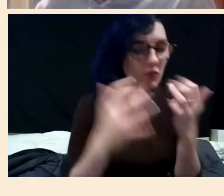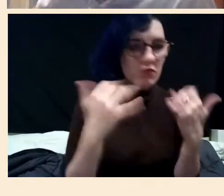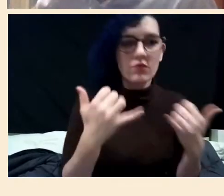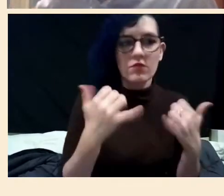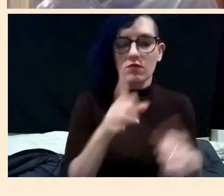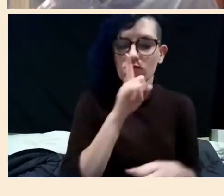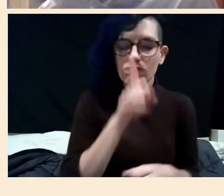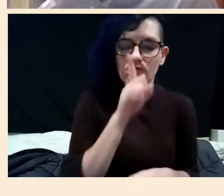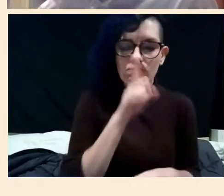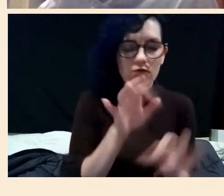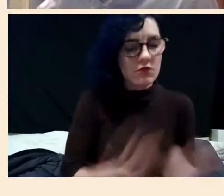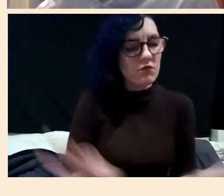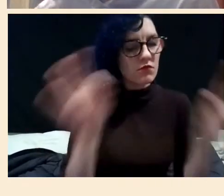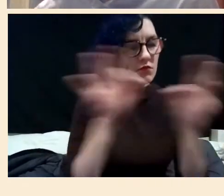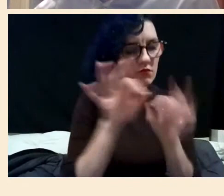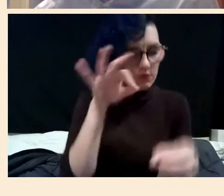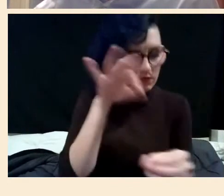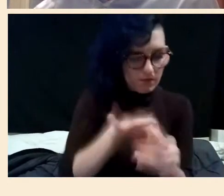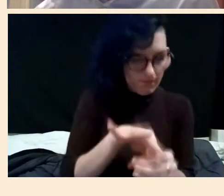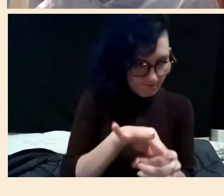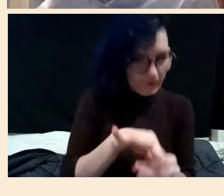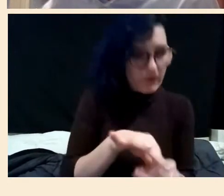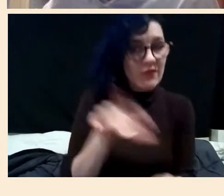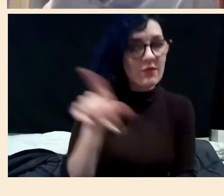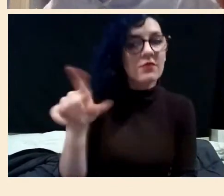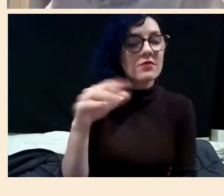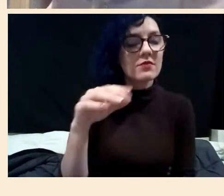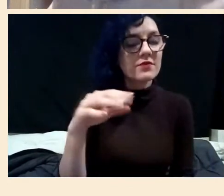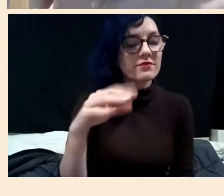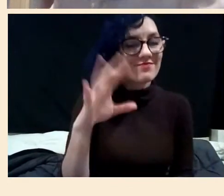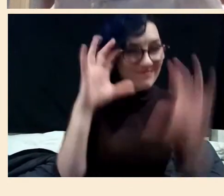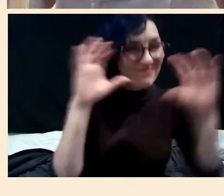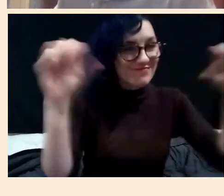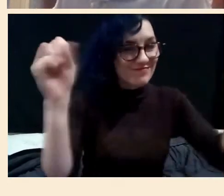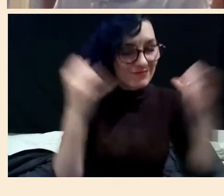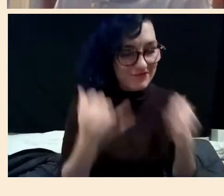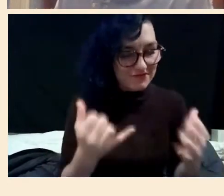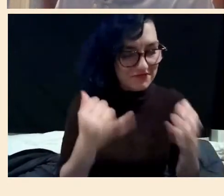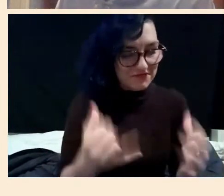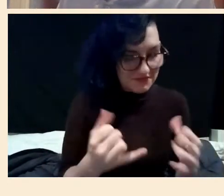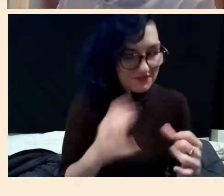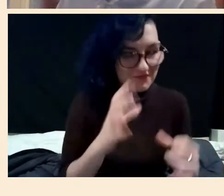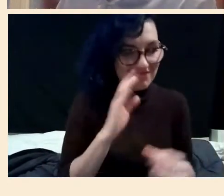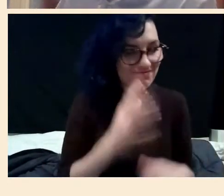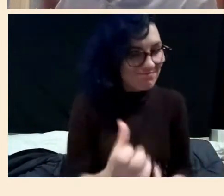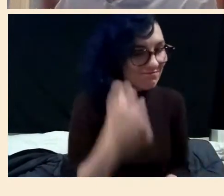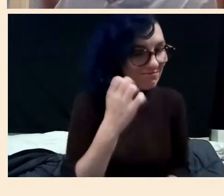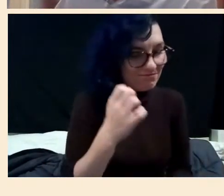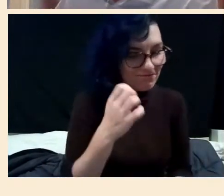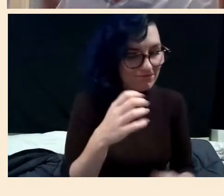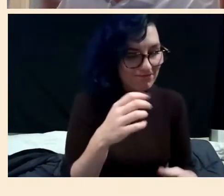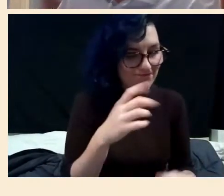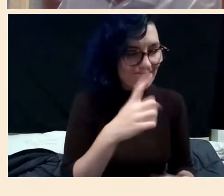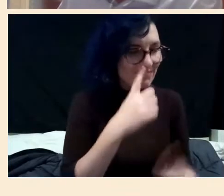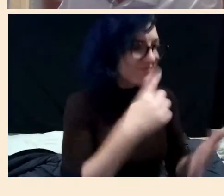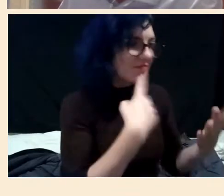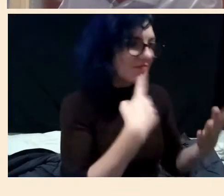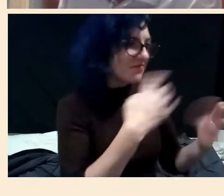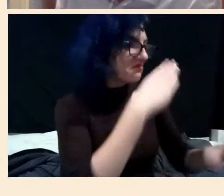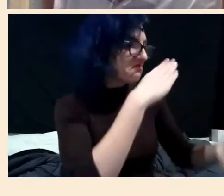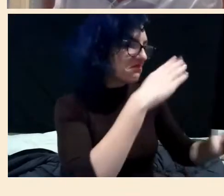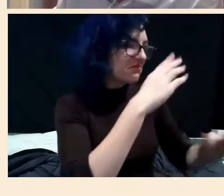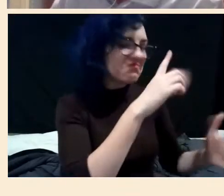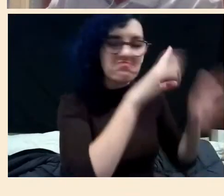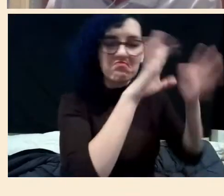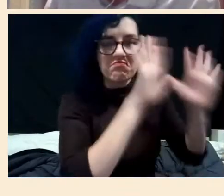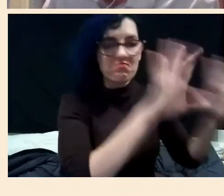by mail, who won't condemn white supremacists, who has refused to say if he'll agree to a peaceful transfer of power. And in